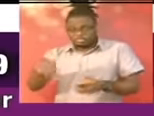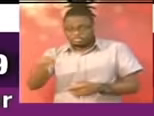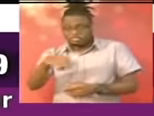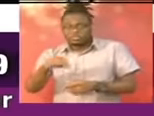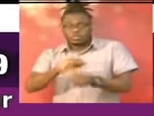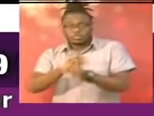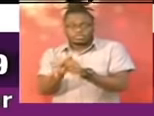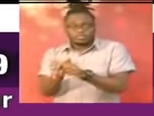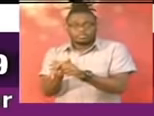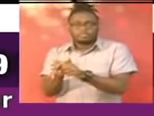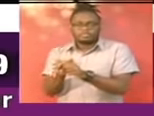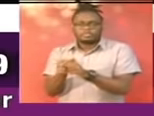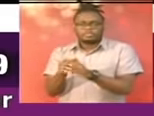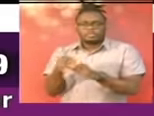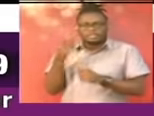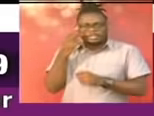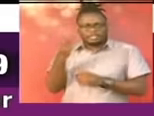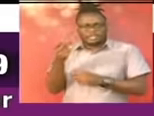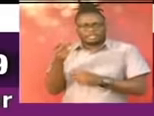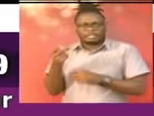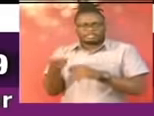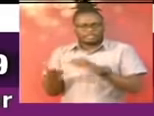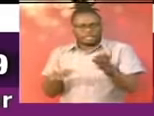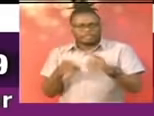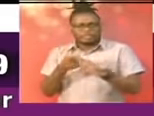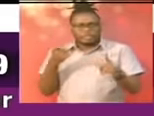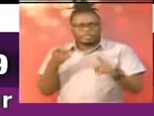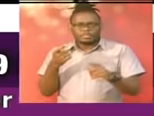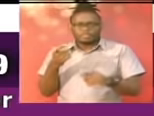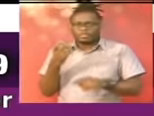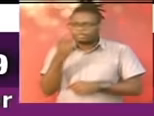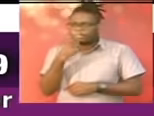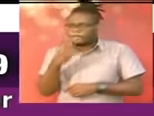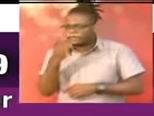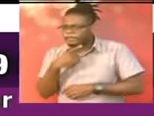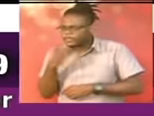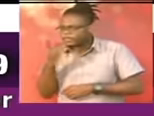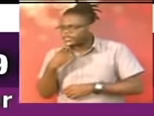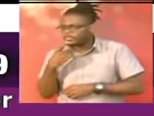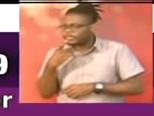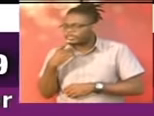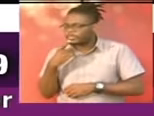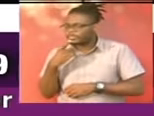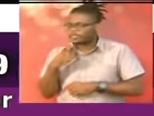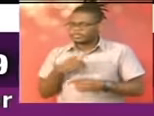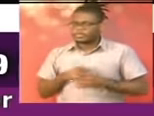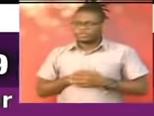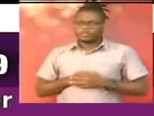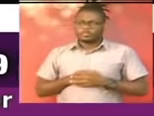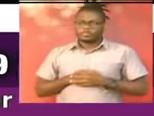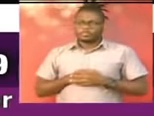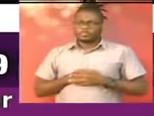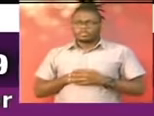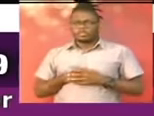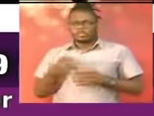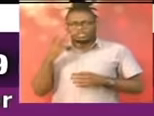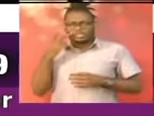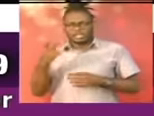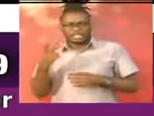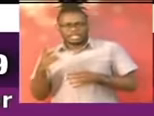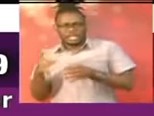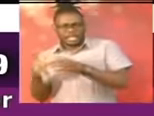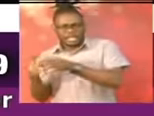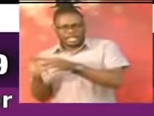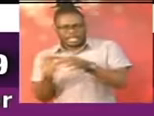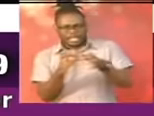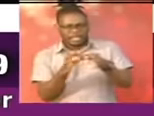in particular were decreasing, and you had linked that to the possibility of vaccination. So can we have an update whether you